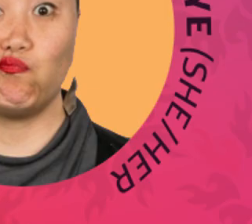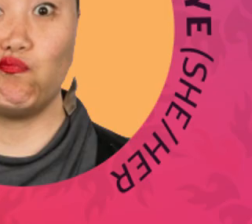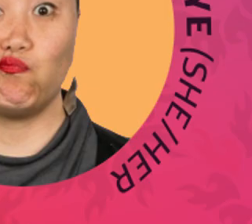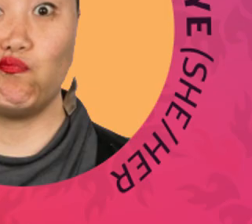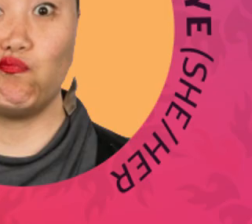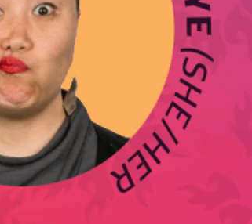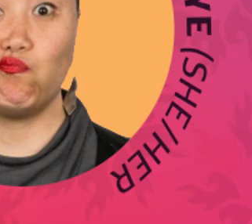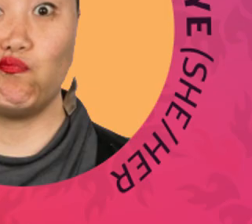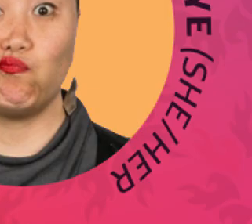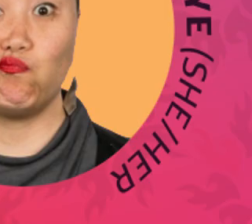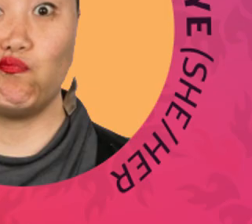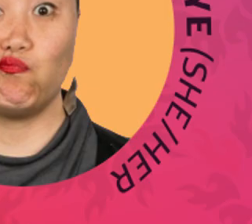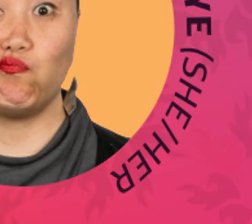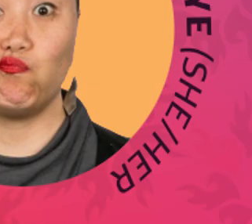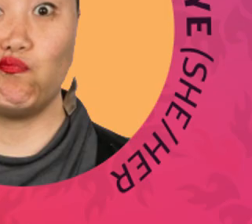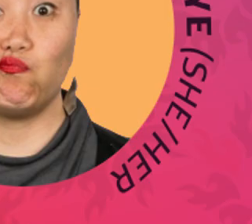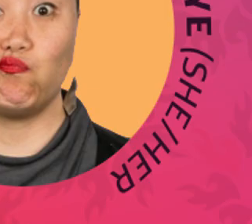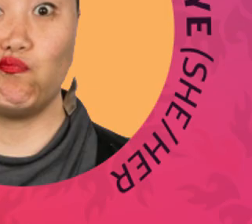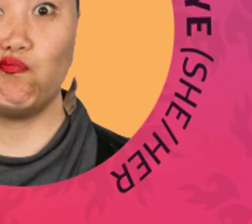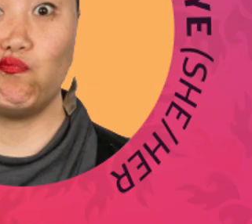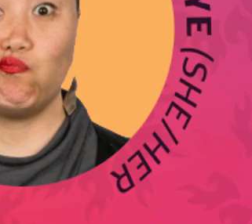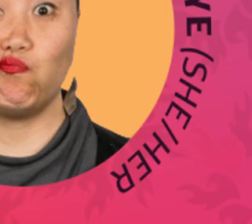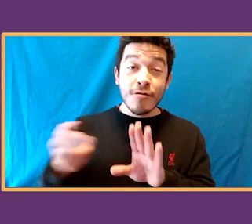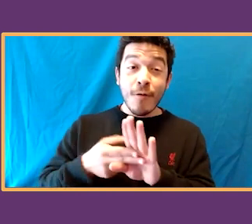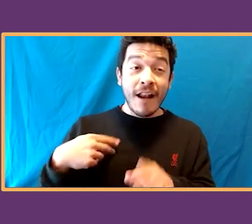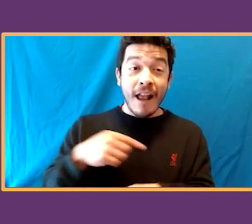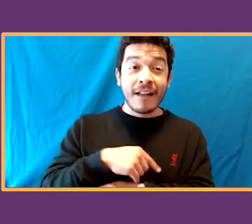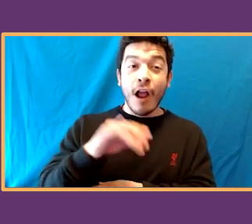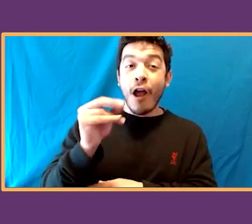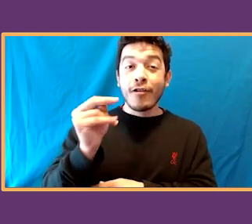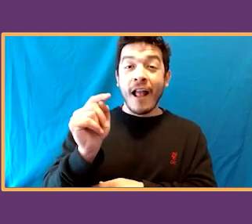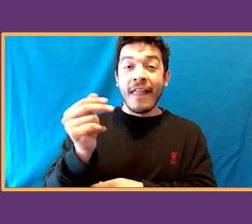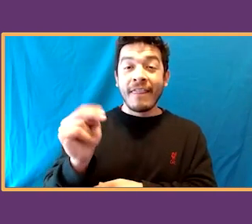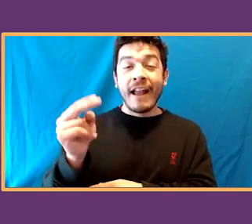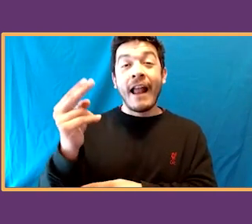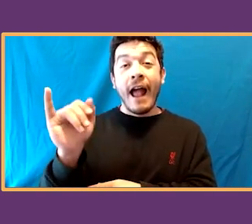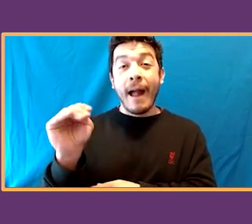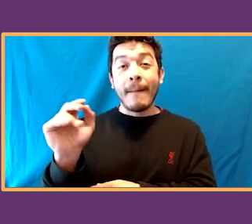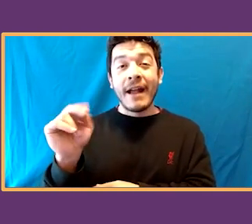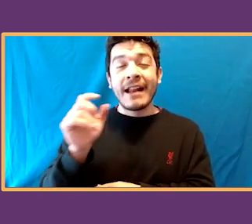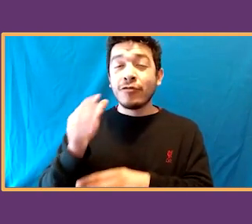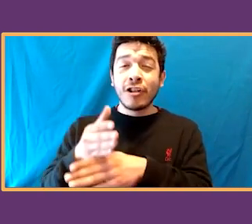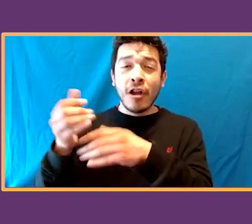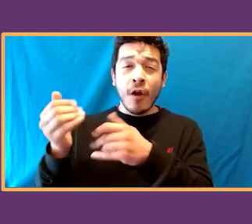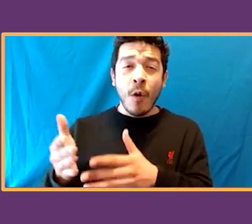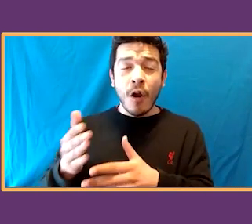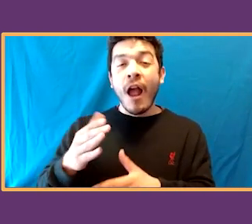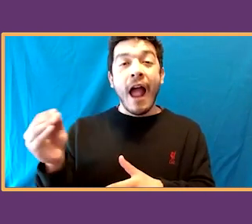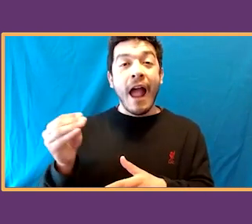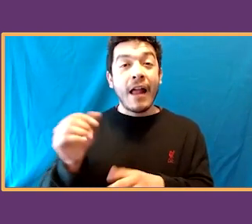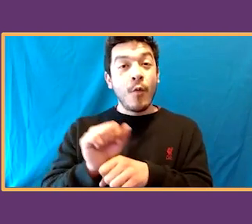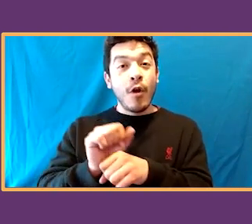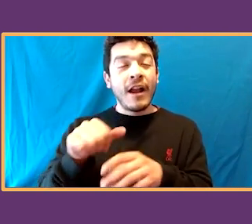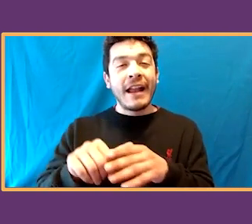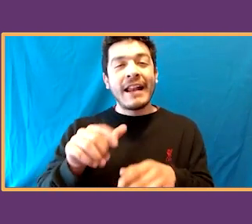Let's meet this great panel. Joining us, Jonathan Hyman is a shareholder and employment and labor practice